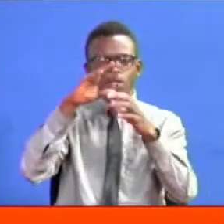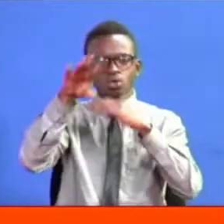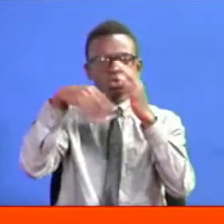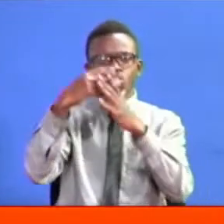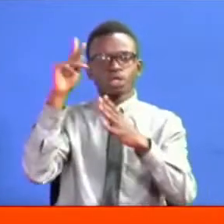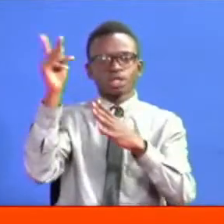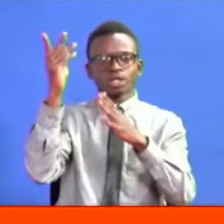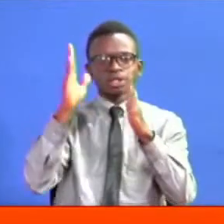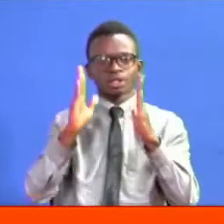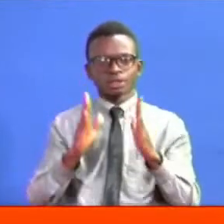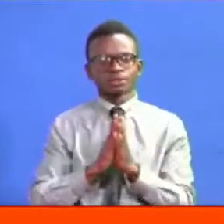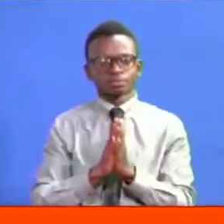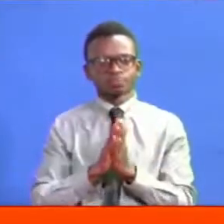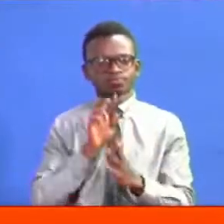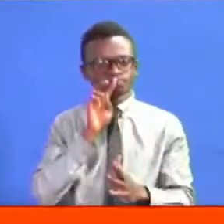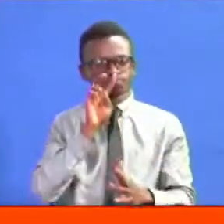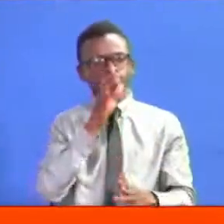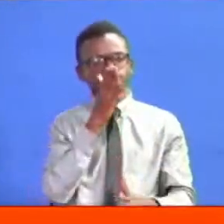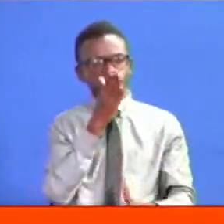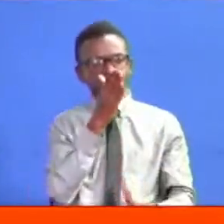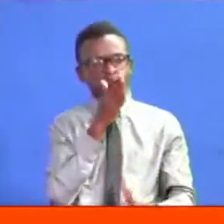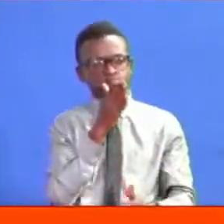look.